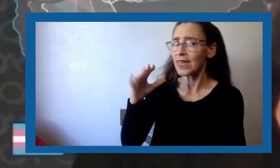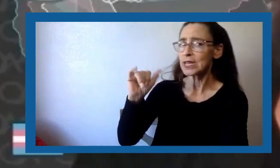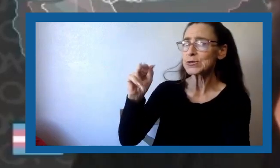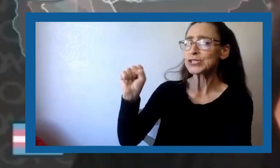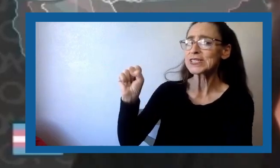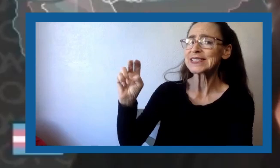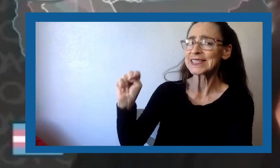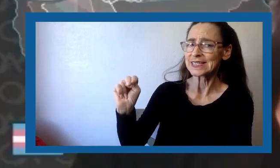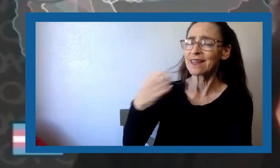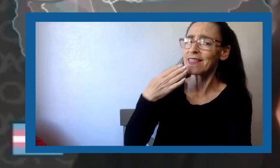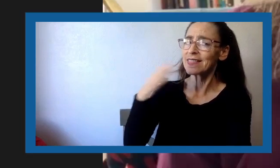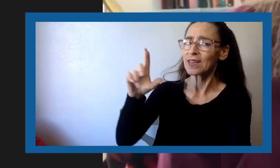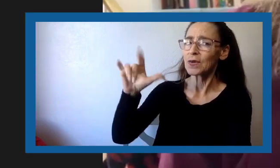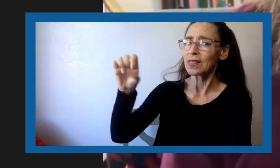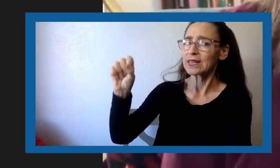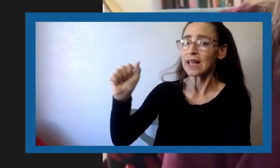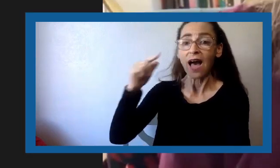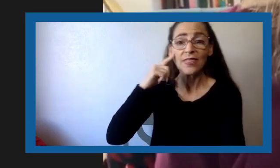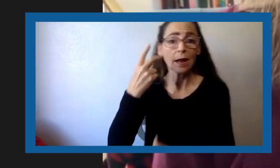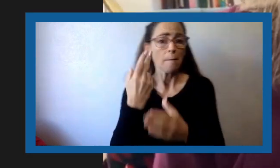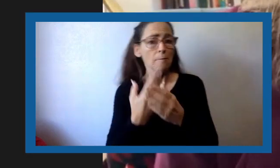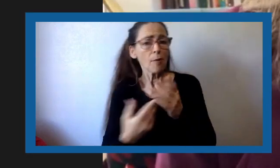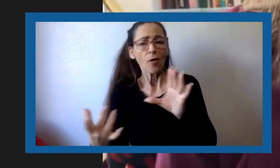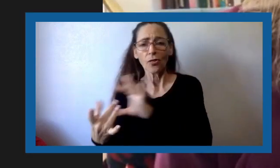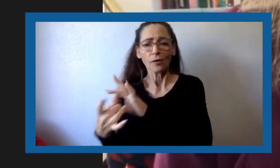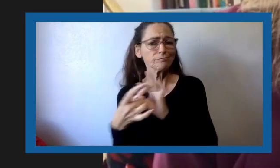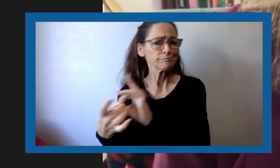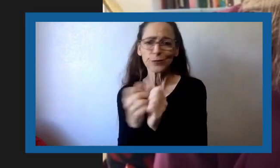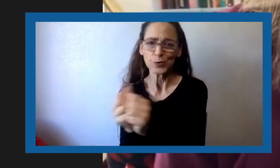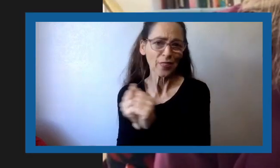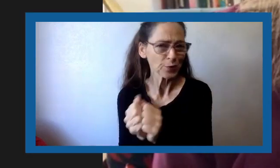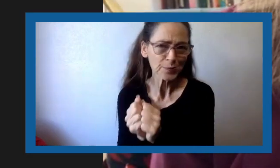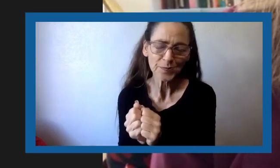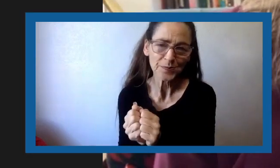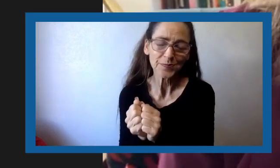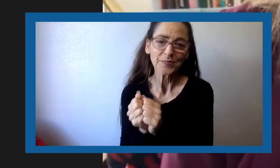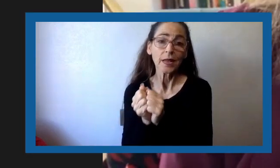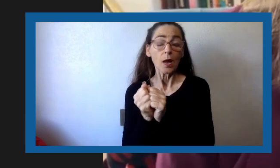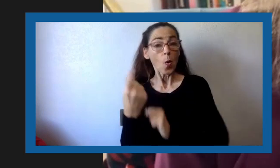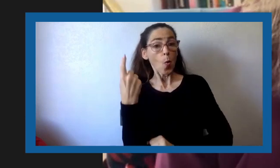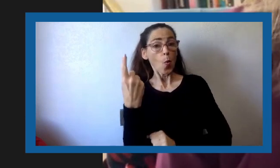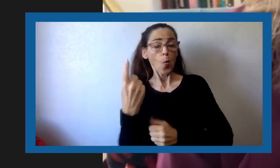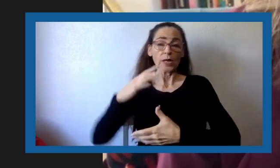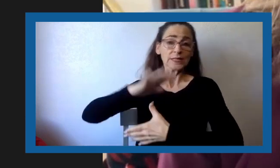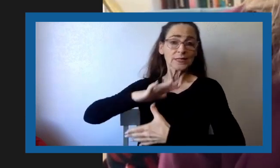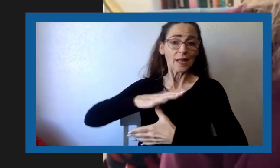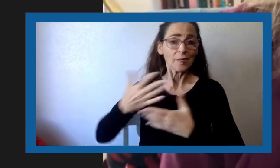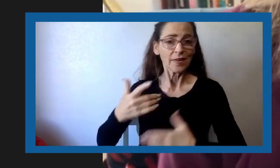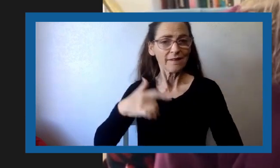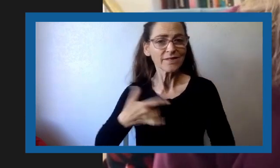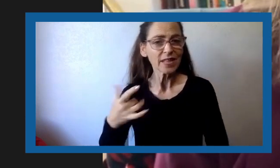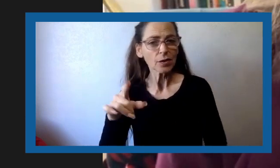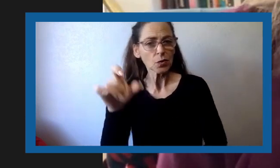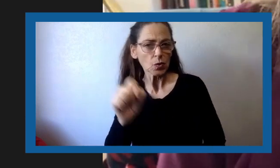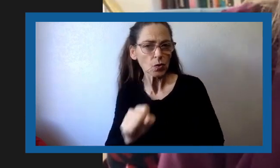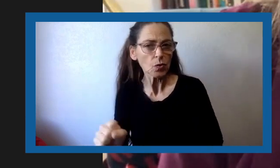Lisa. I think both of those almost tie together. The number one thing that I feel you can